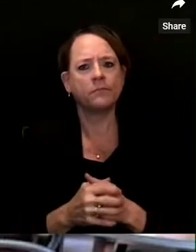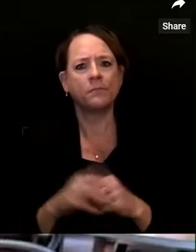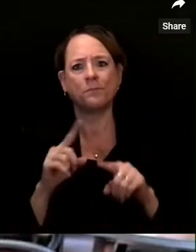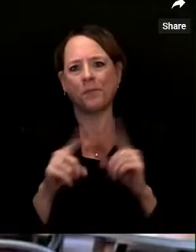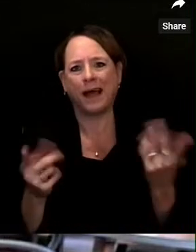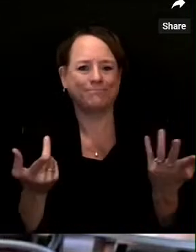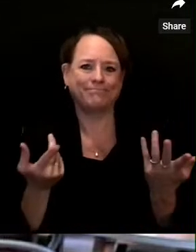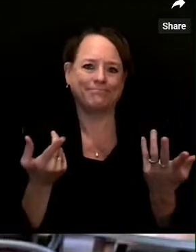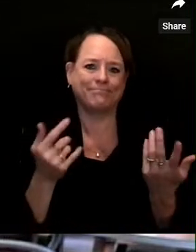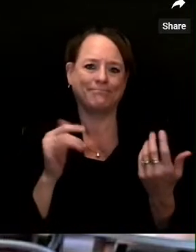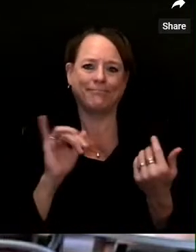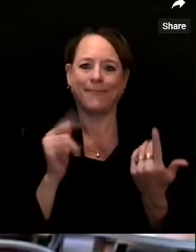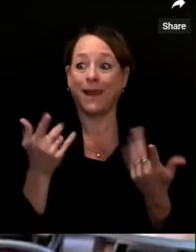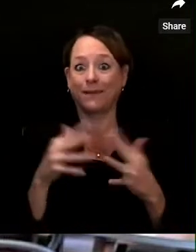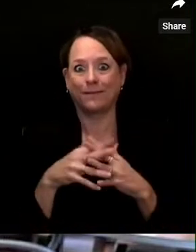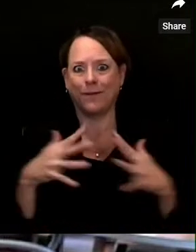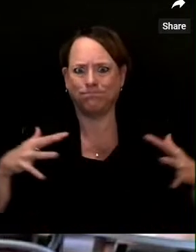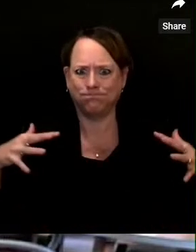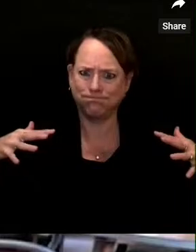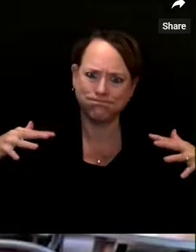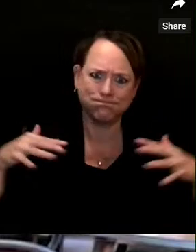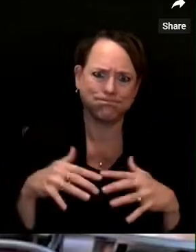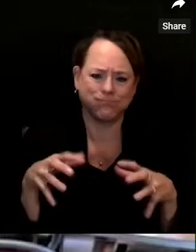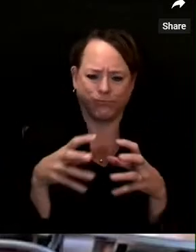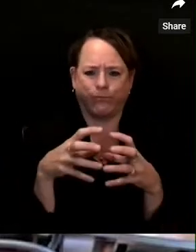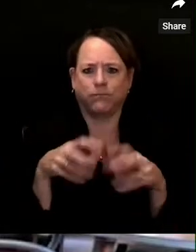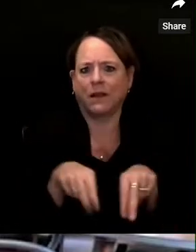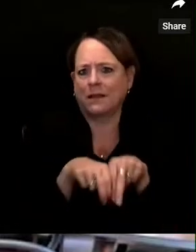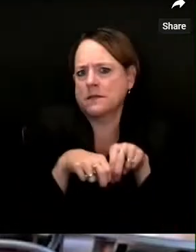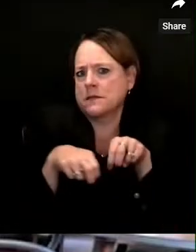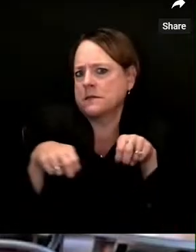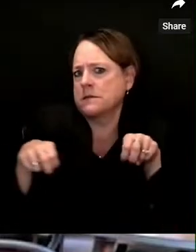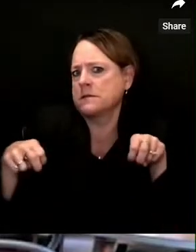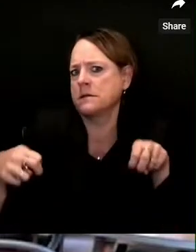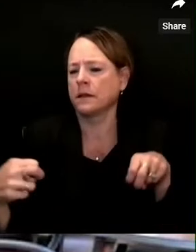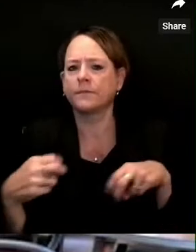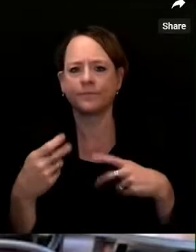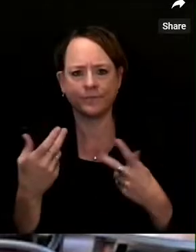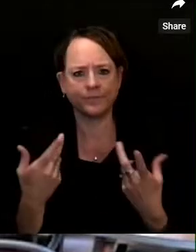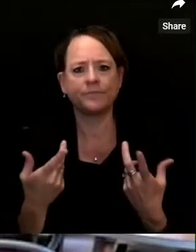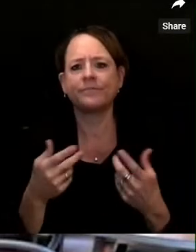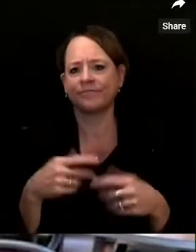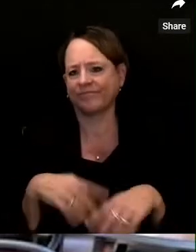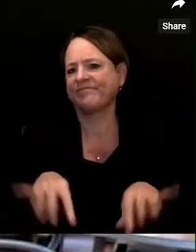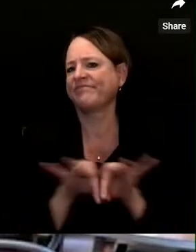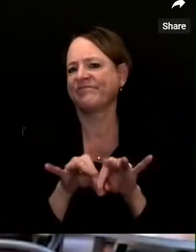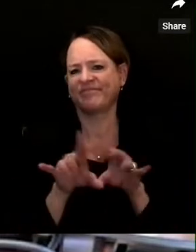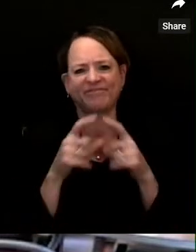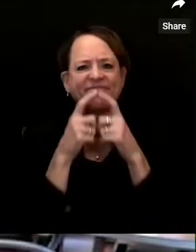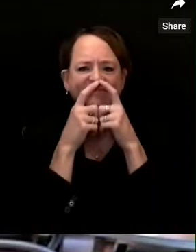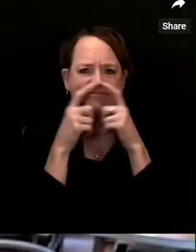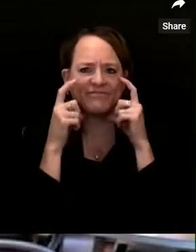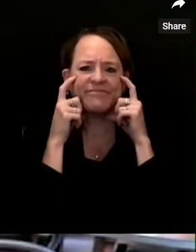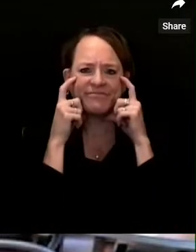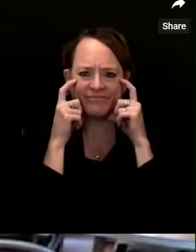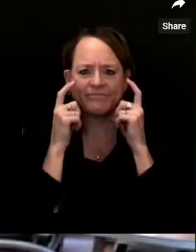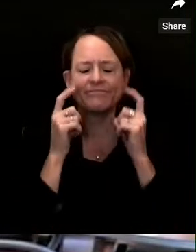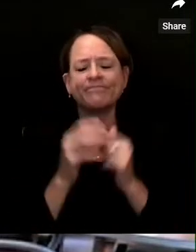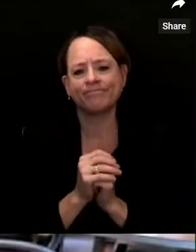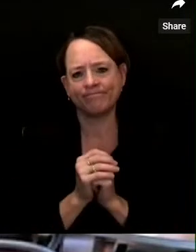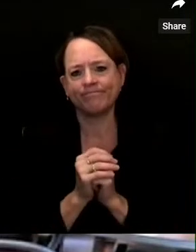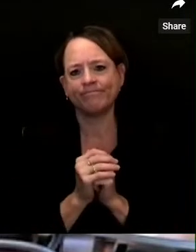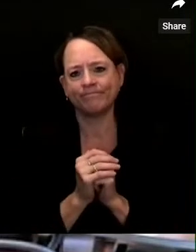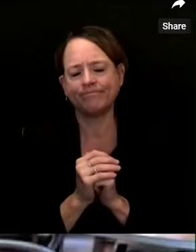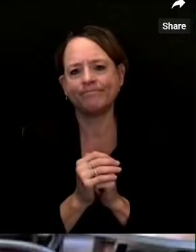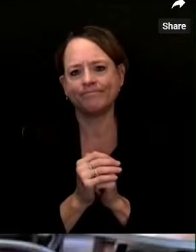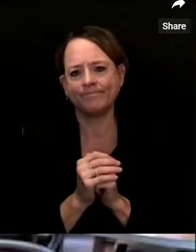at Lambeau Field, it's a good idea to wear a mask. And it's really important for all of the sponsors